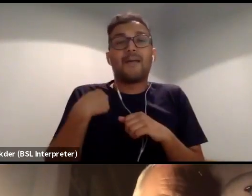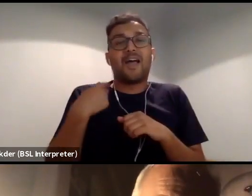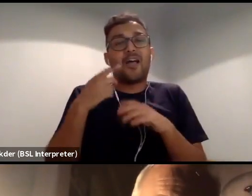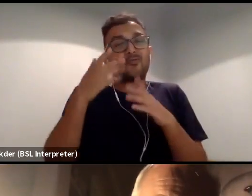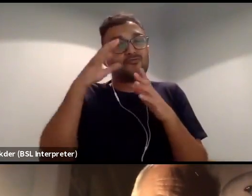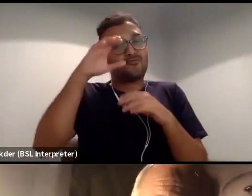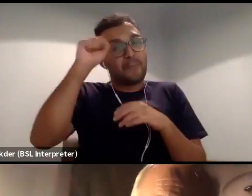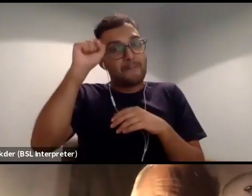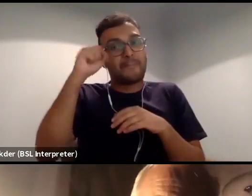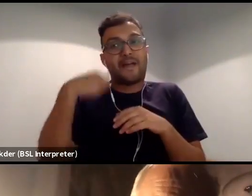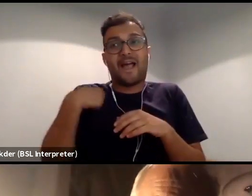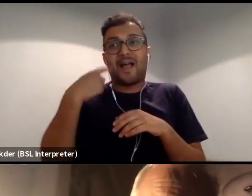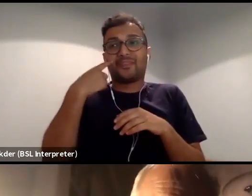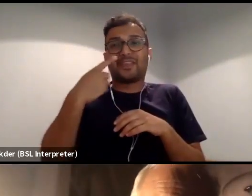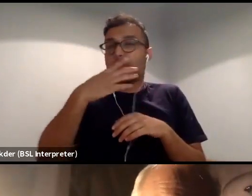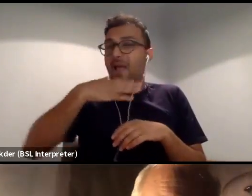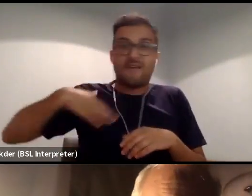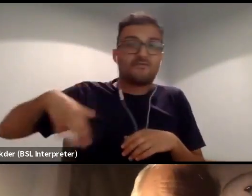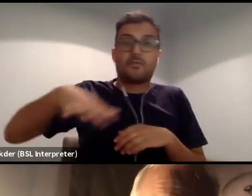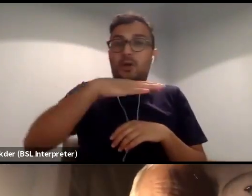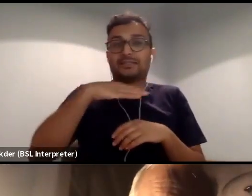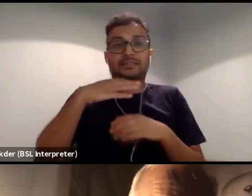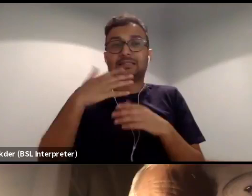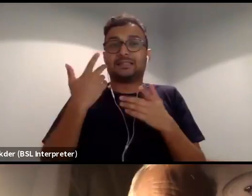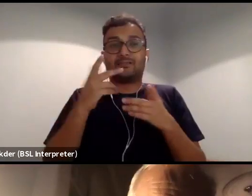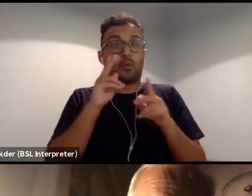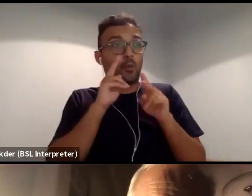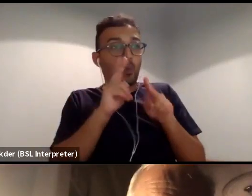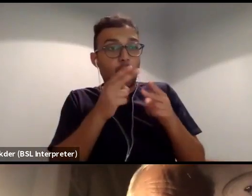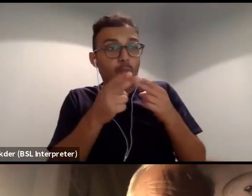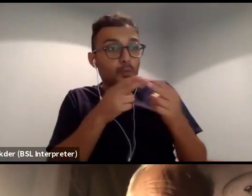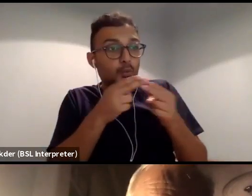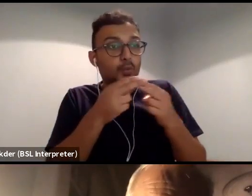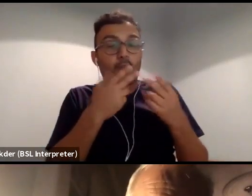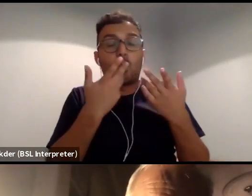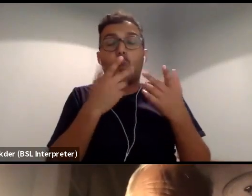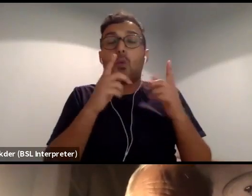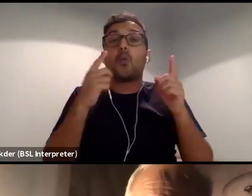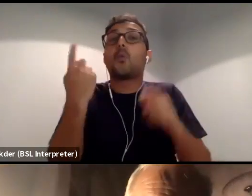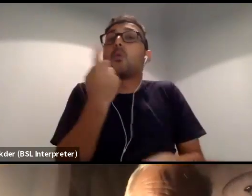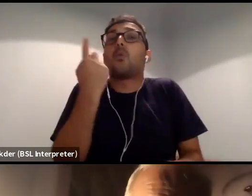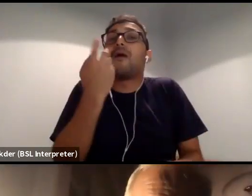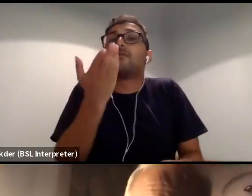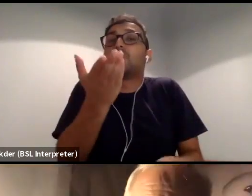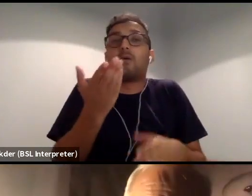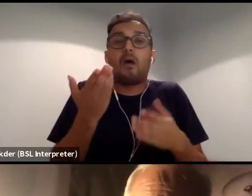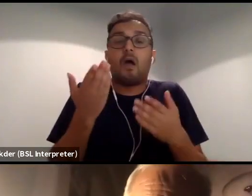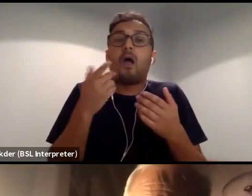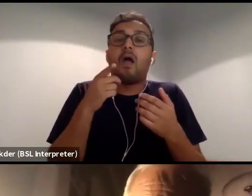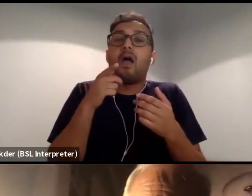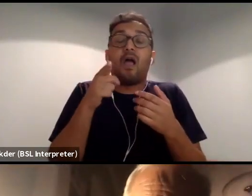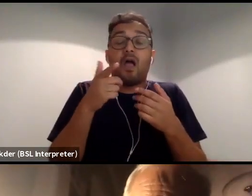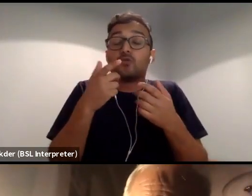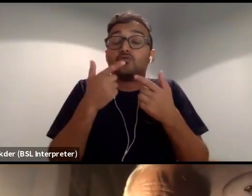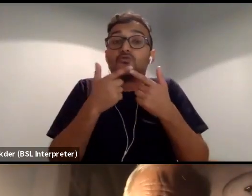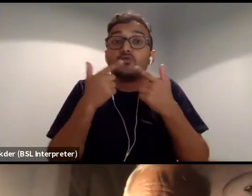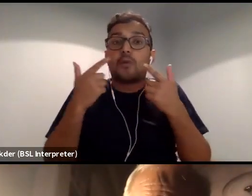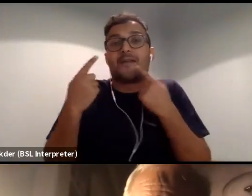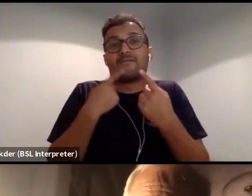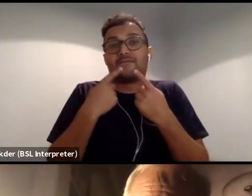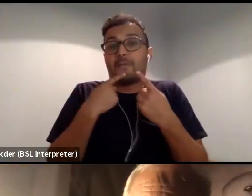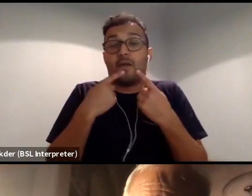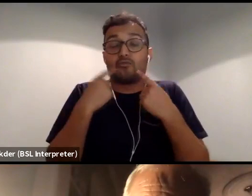that, you know, we're compiling a great deal of information. Things aren't always clear in the aftermath of